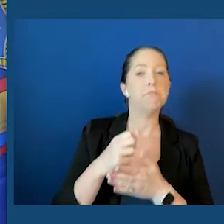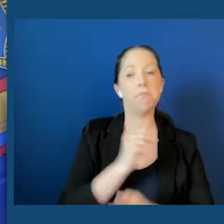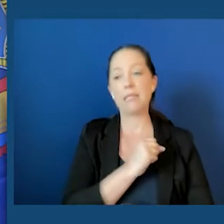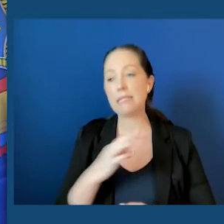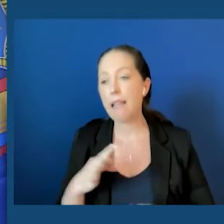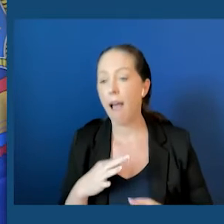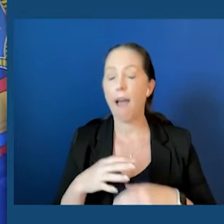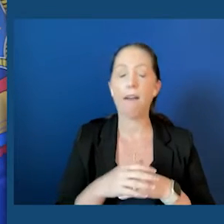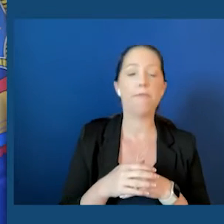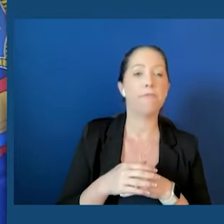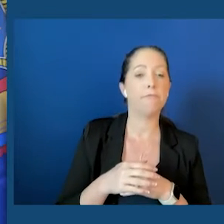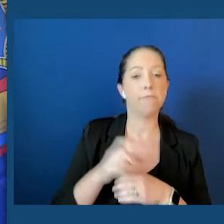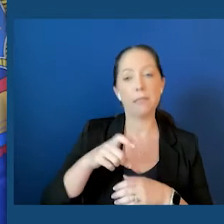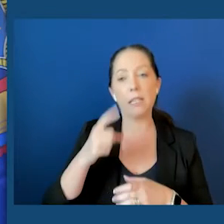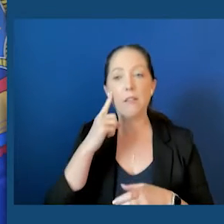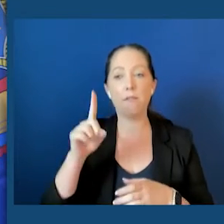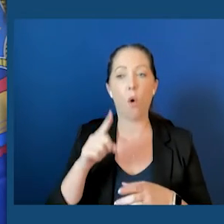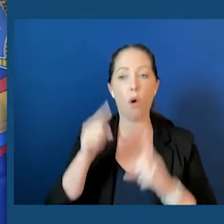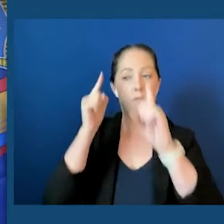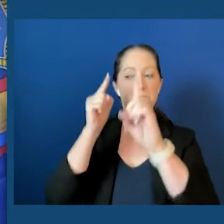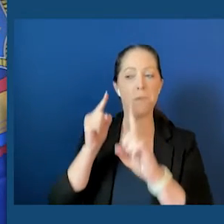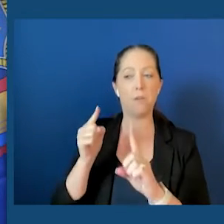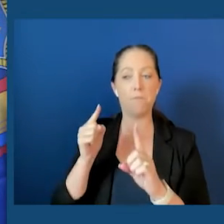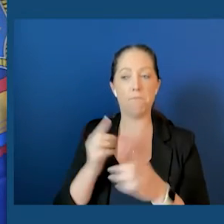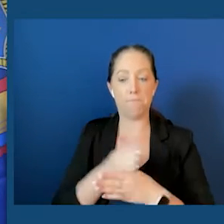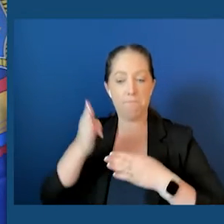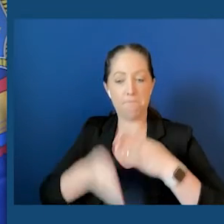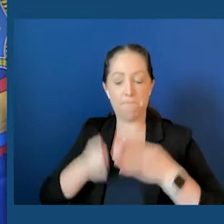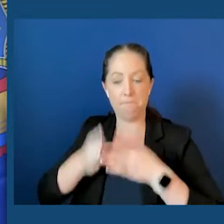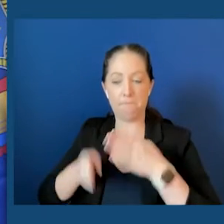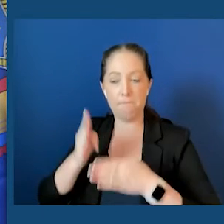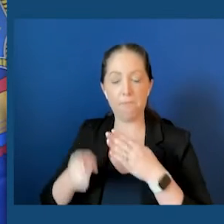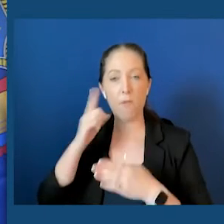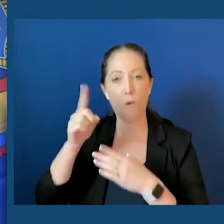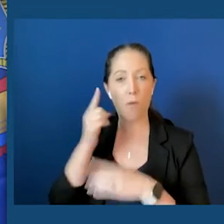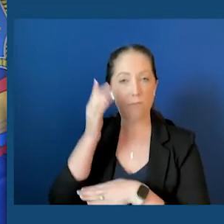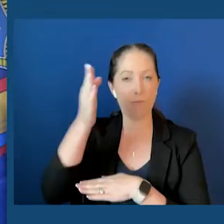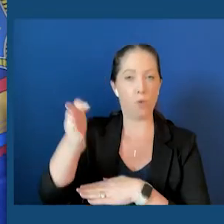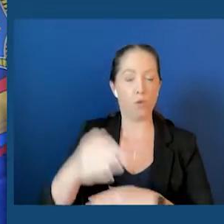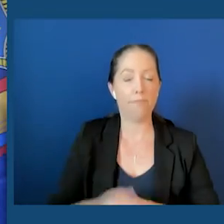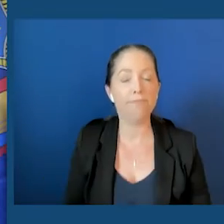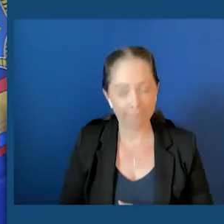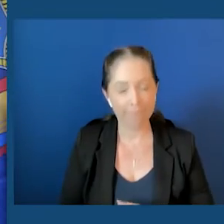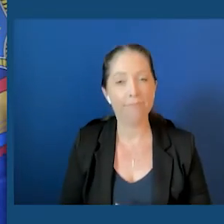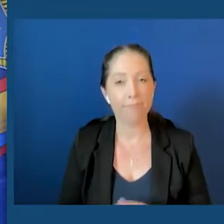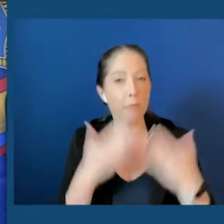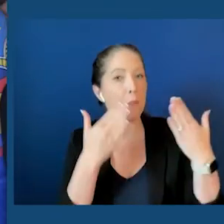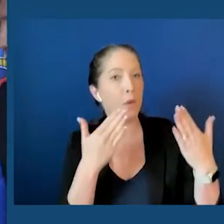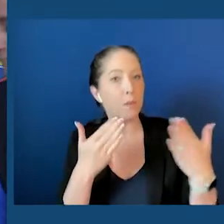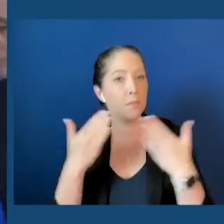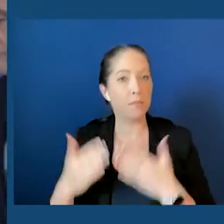that we're certainly up for in the months and years to come. Thank you.